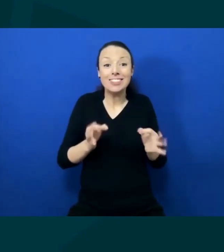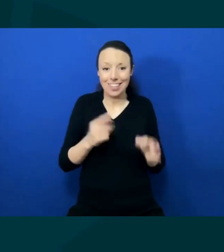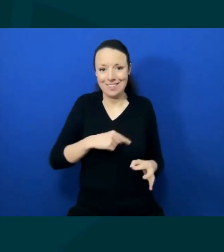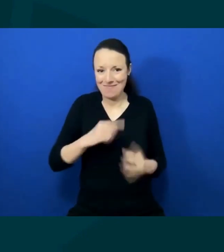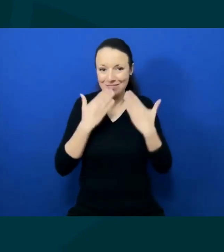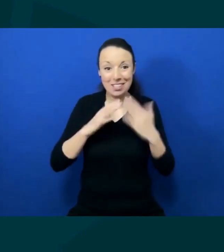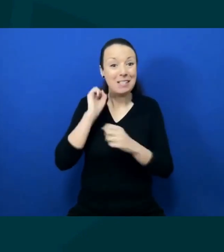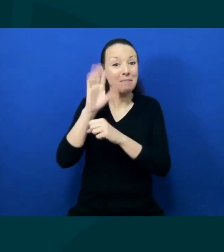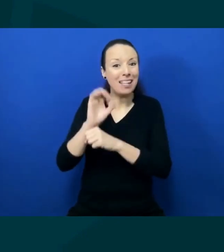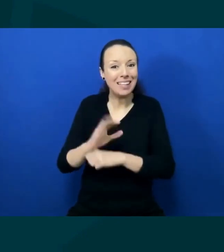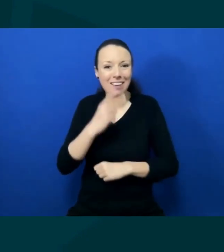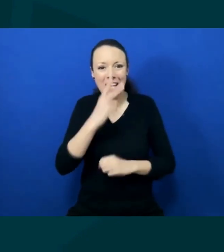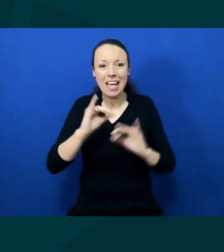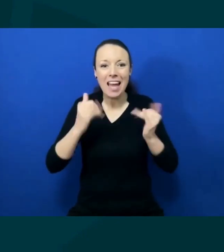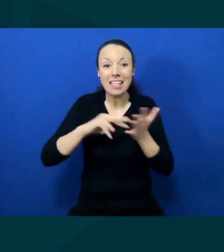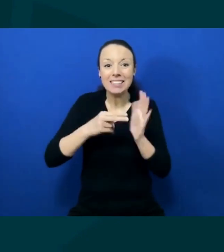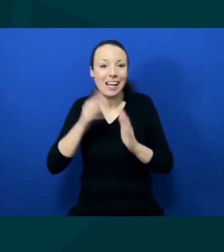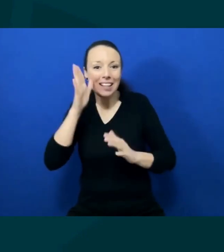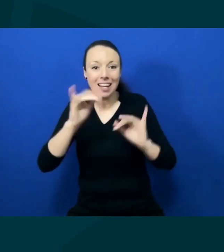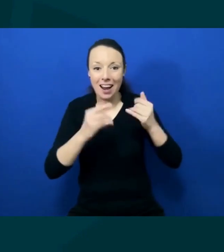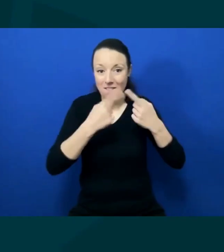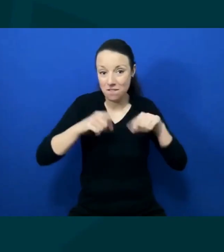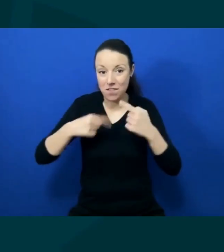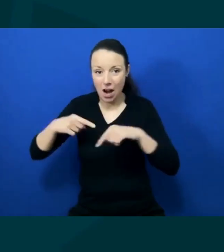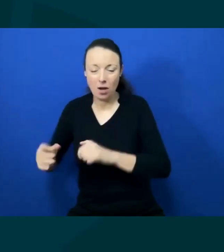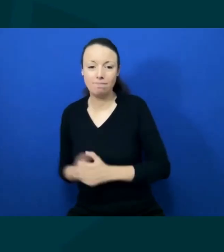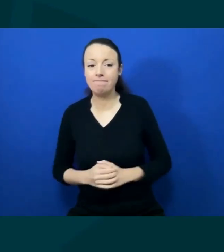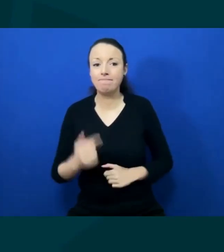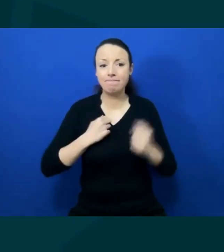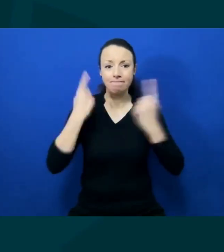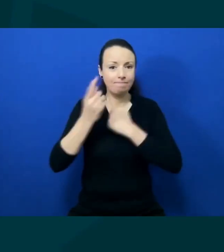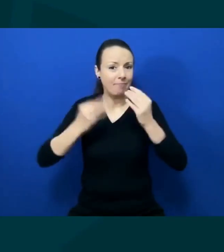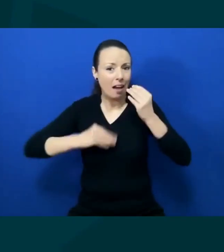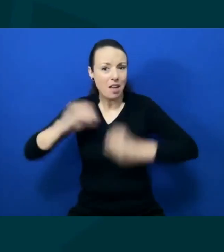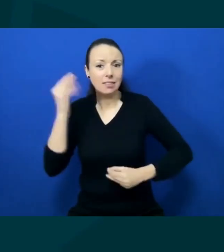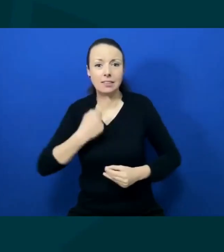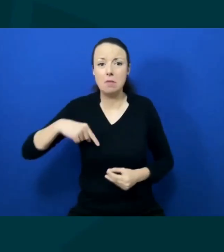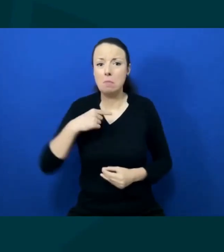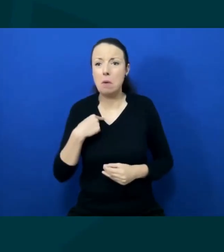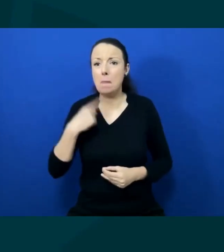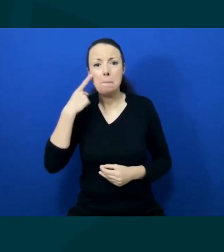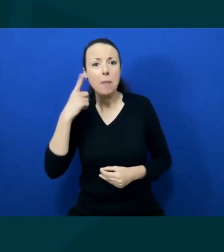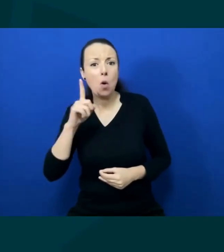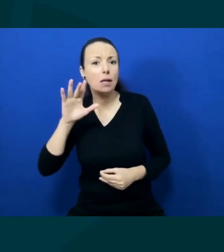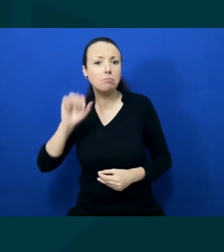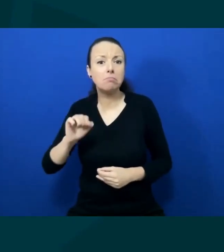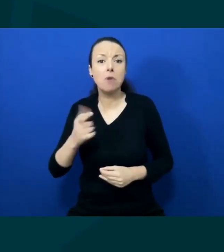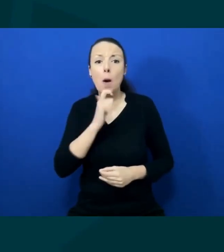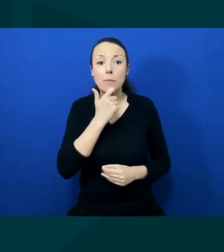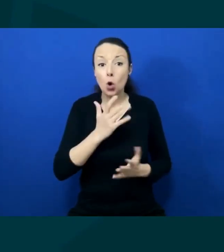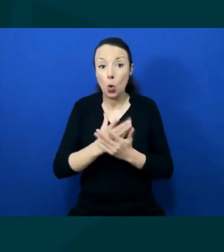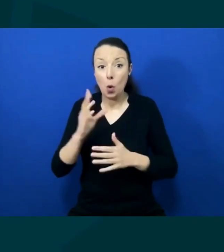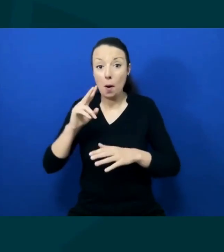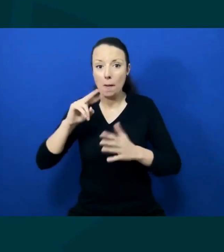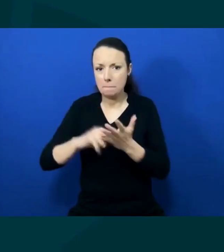could see today how such a strategy is implemented step by step. What was most interesting for us, I